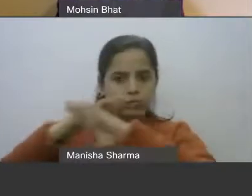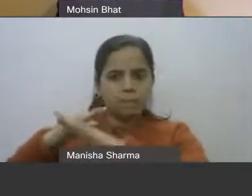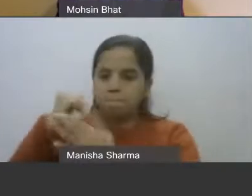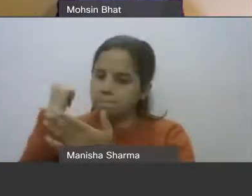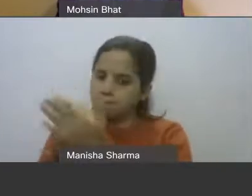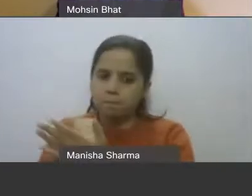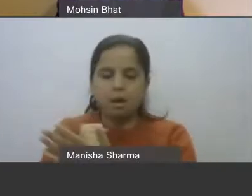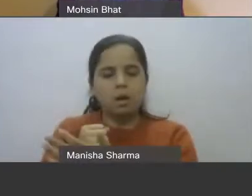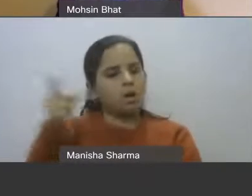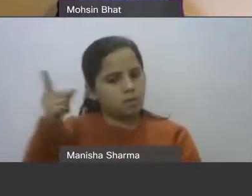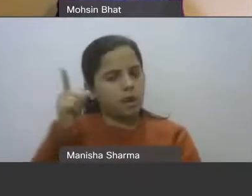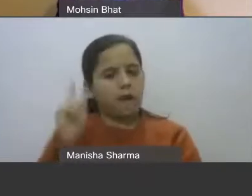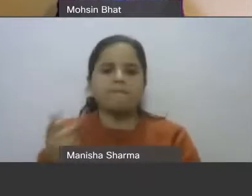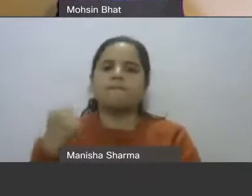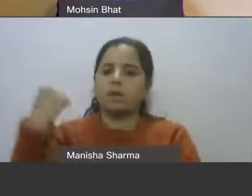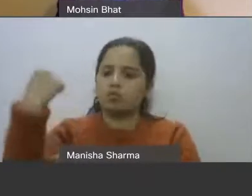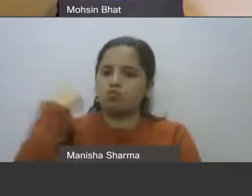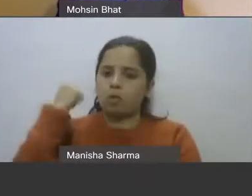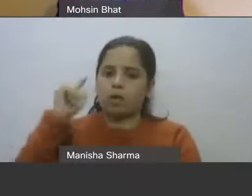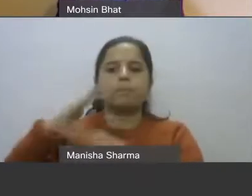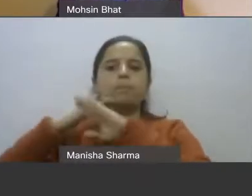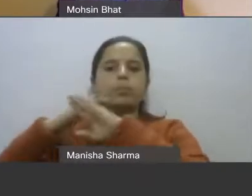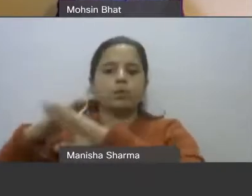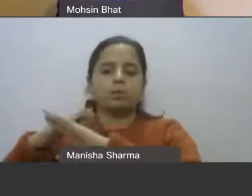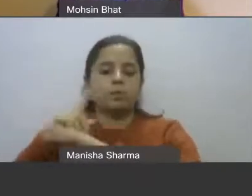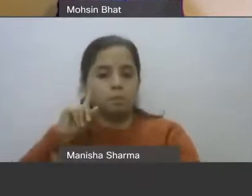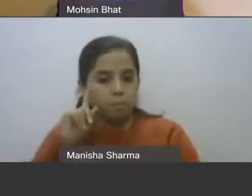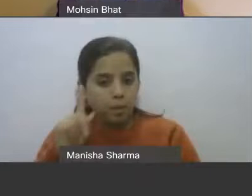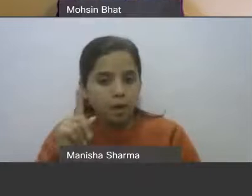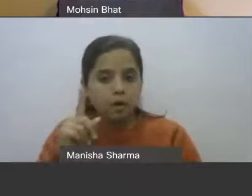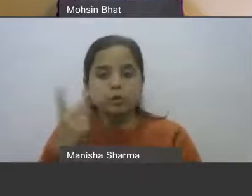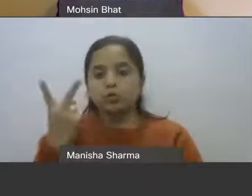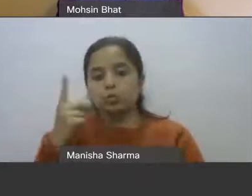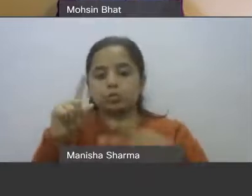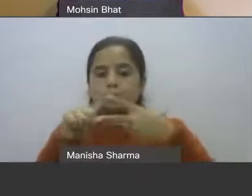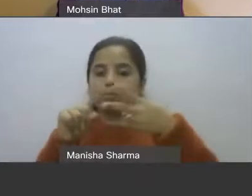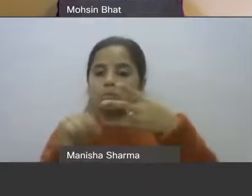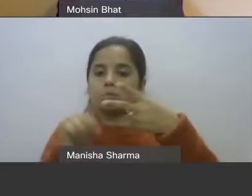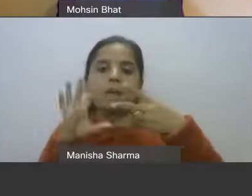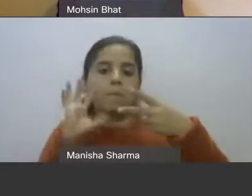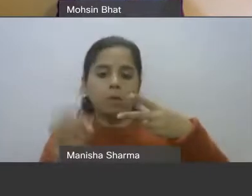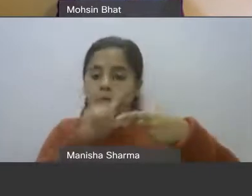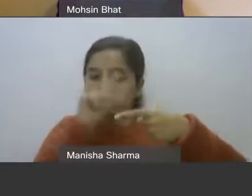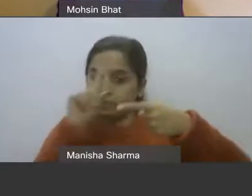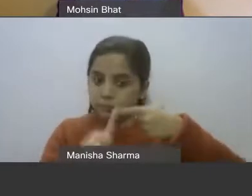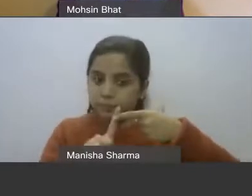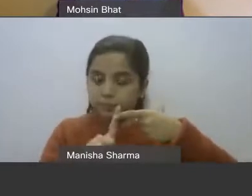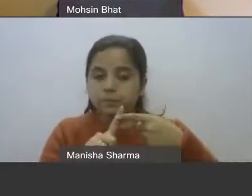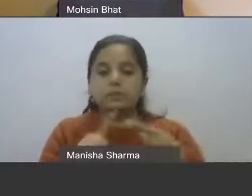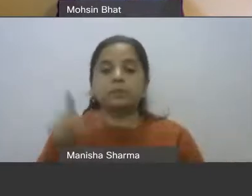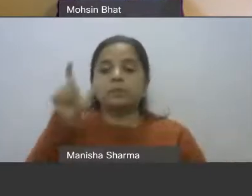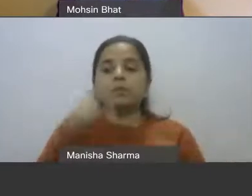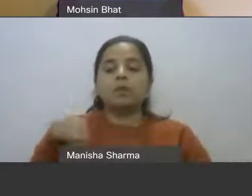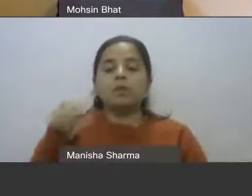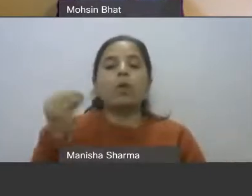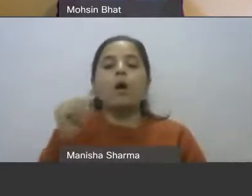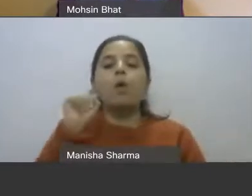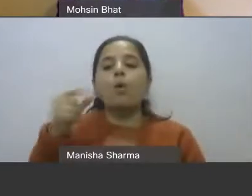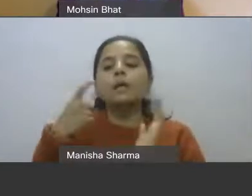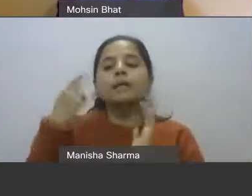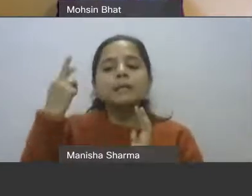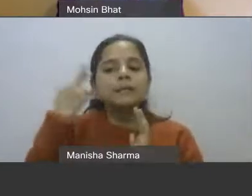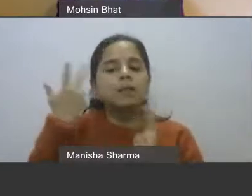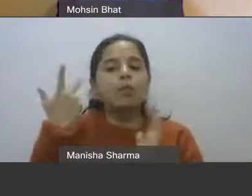entitled to protection, because two criteria are attracted. One, the trait on which they are